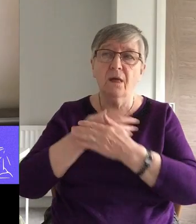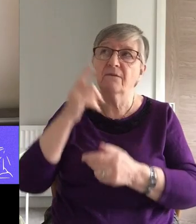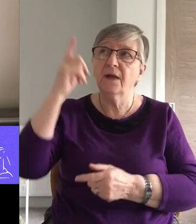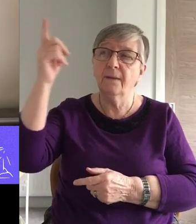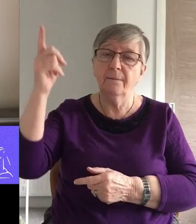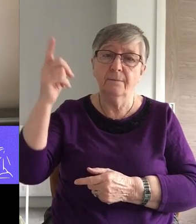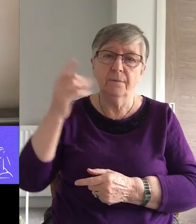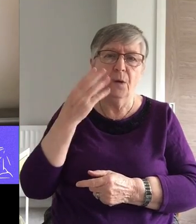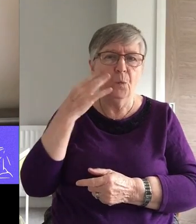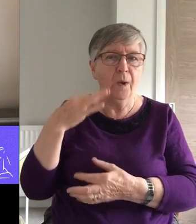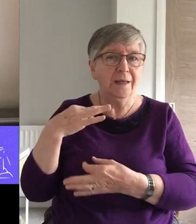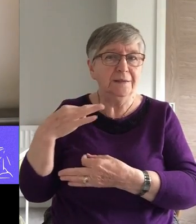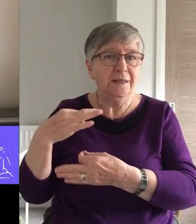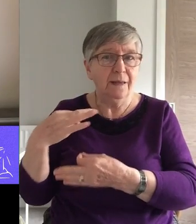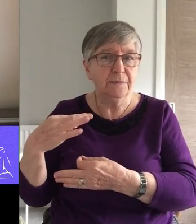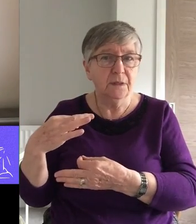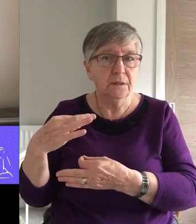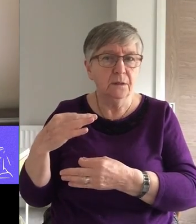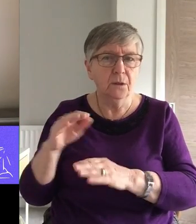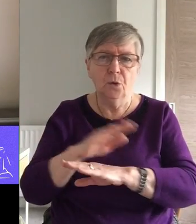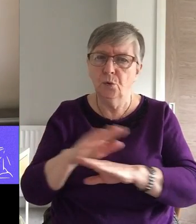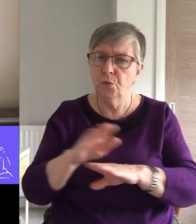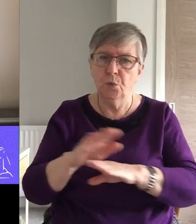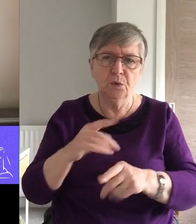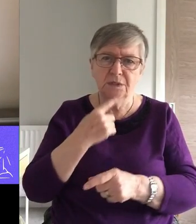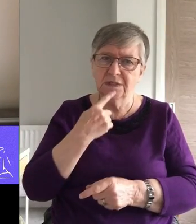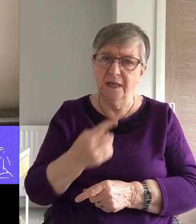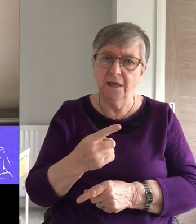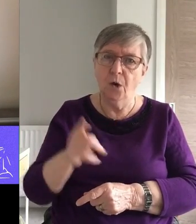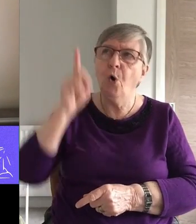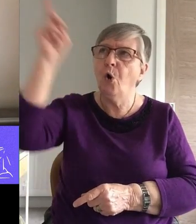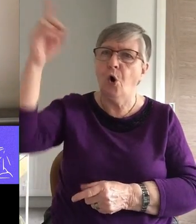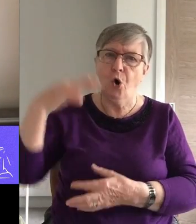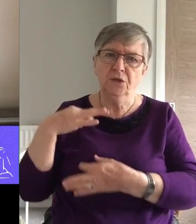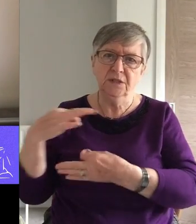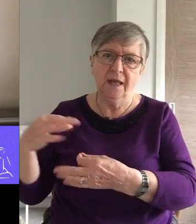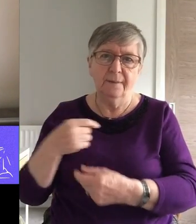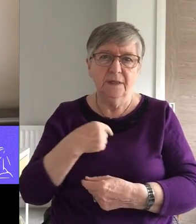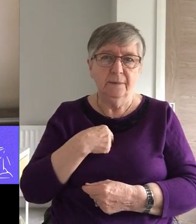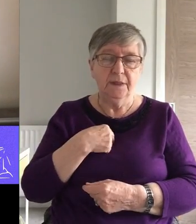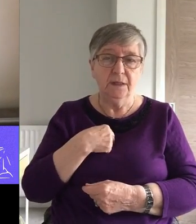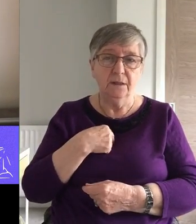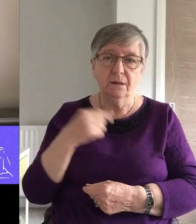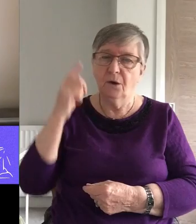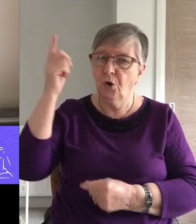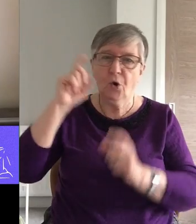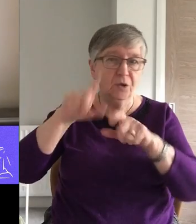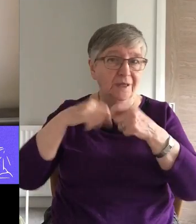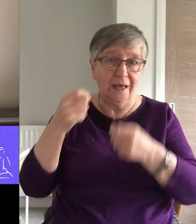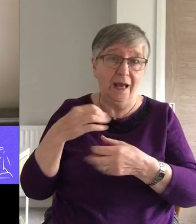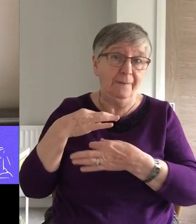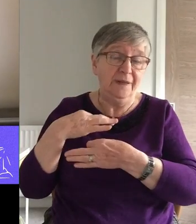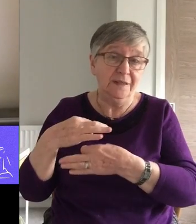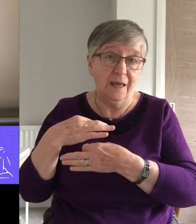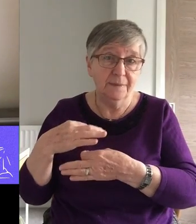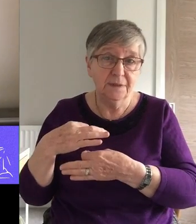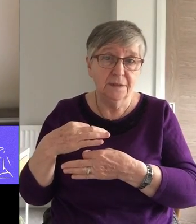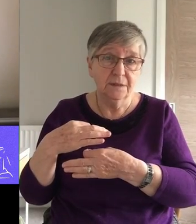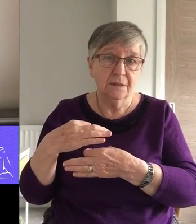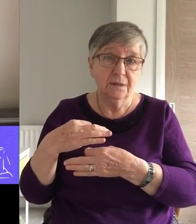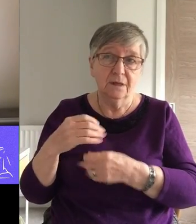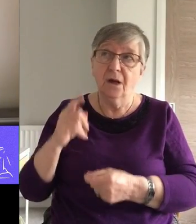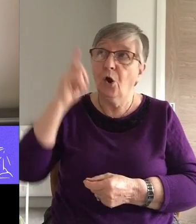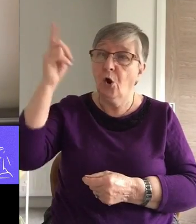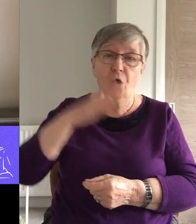When tempted, no one should say, God is tempting me. For God cannot be tempted by evil,